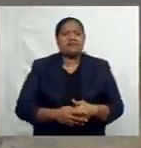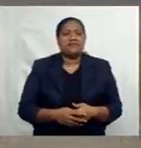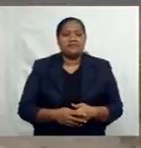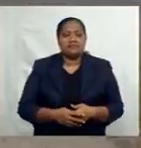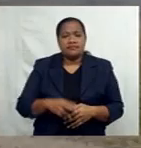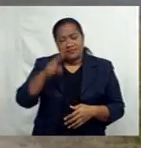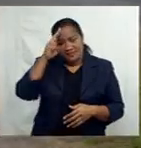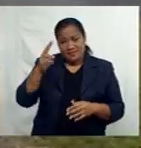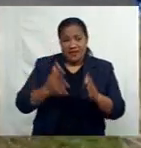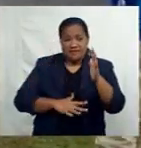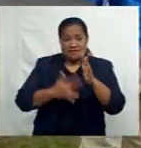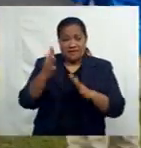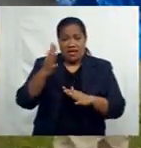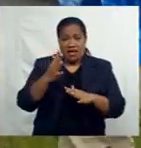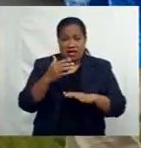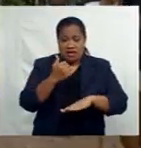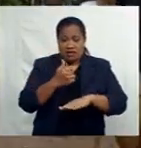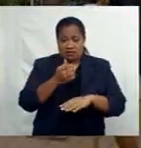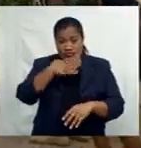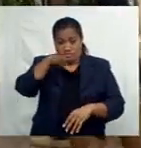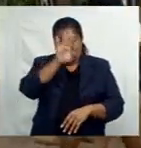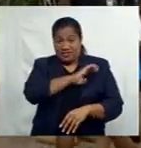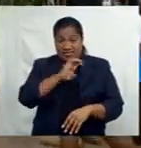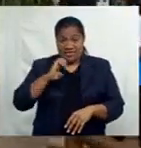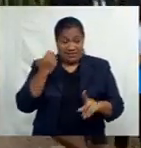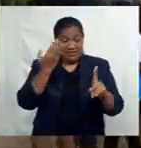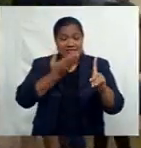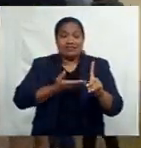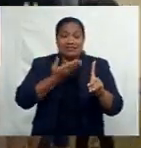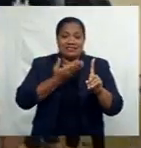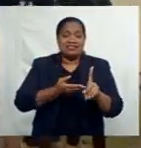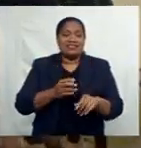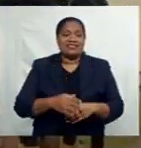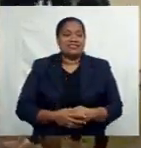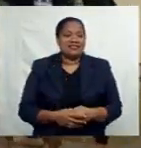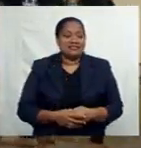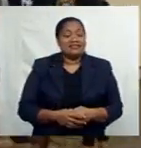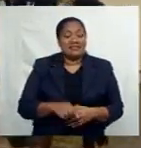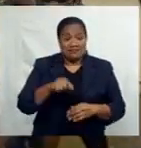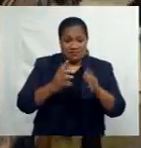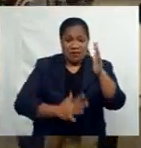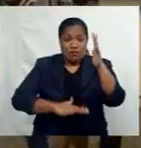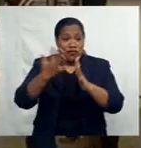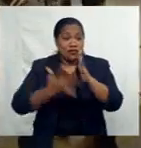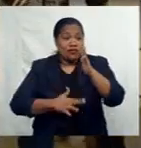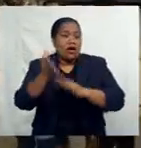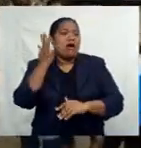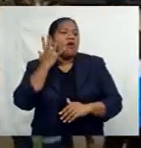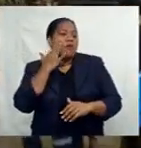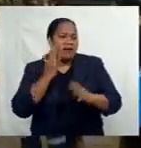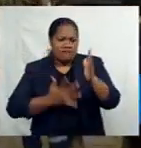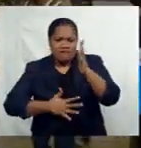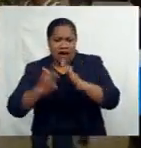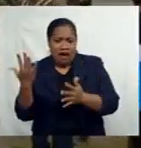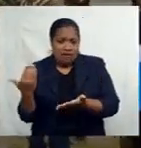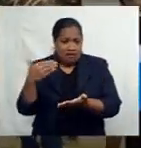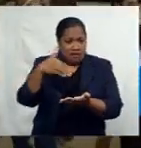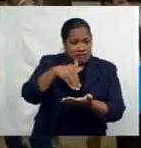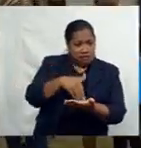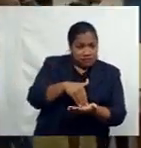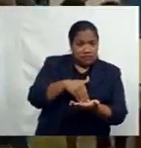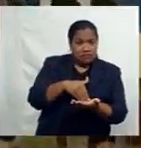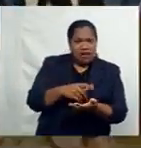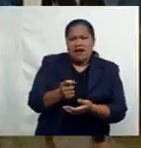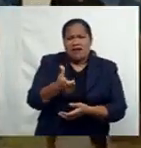Executive Pua Mau Sowani says the corrugated iron and timber house was engulfed when firefighters arrived at the scene just